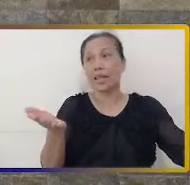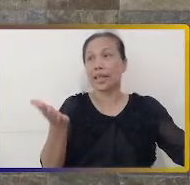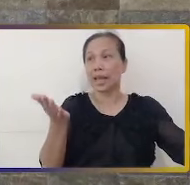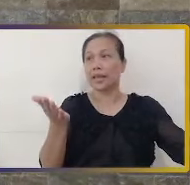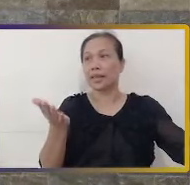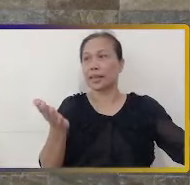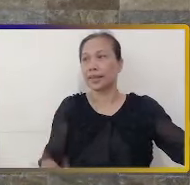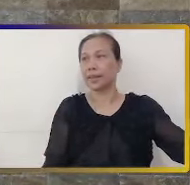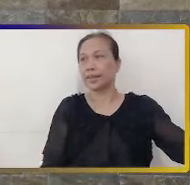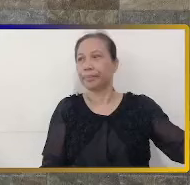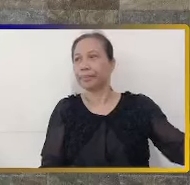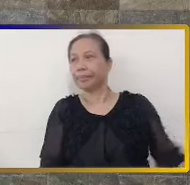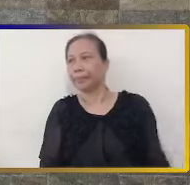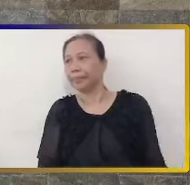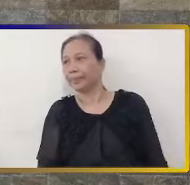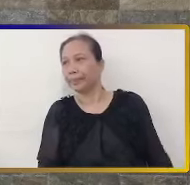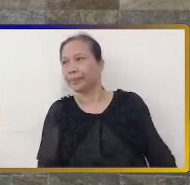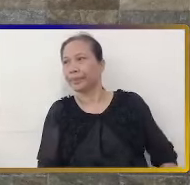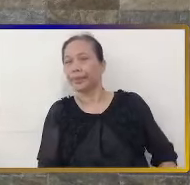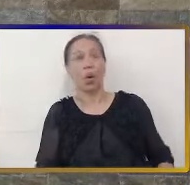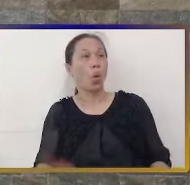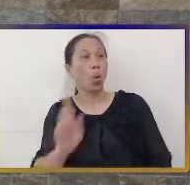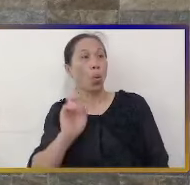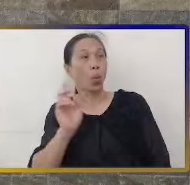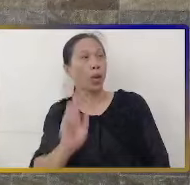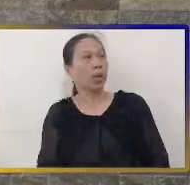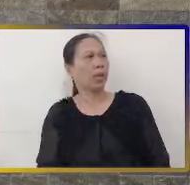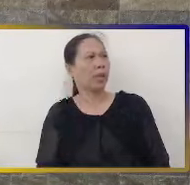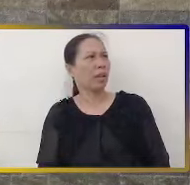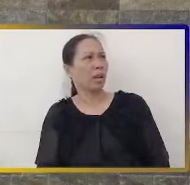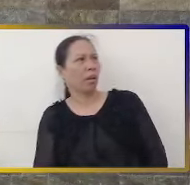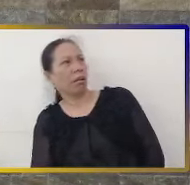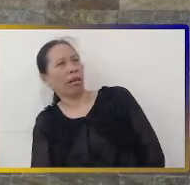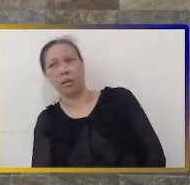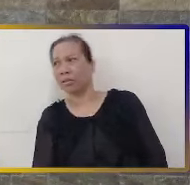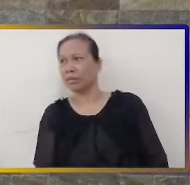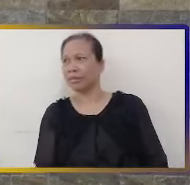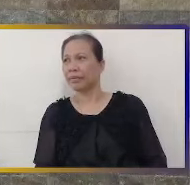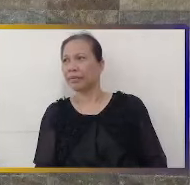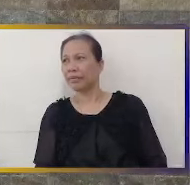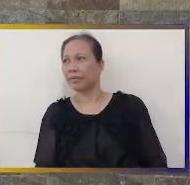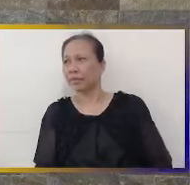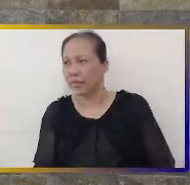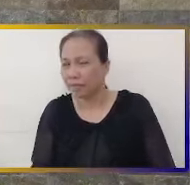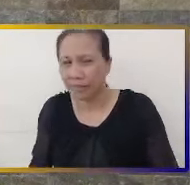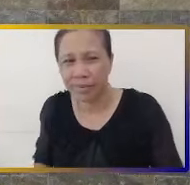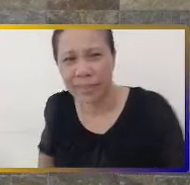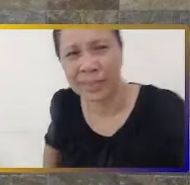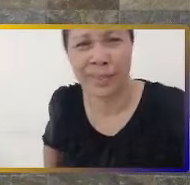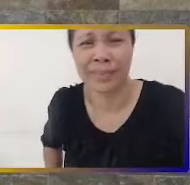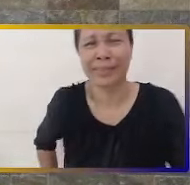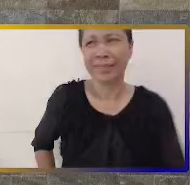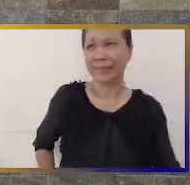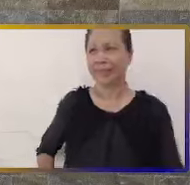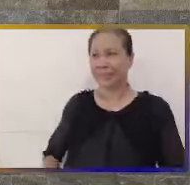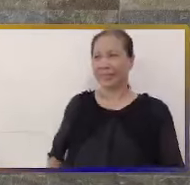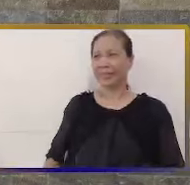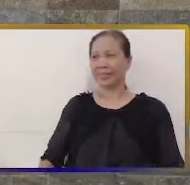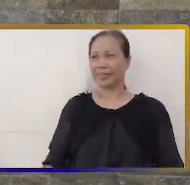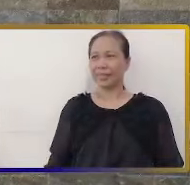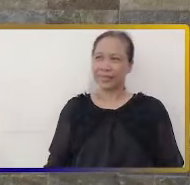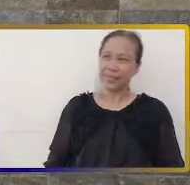his sons What is that priest High priest So saan pupunta and then the right